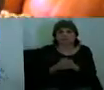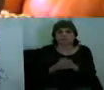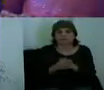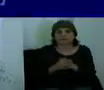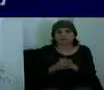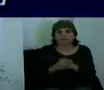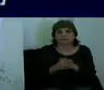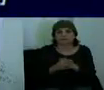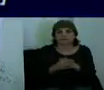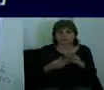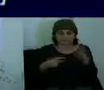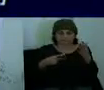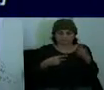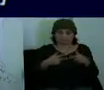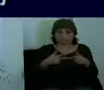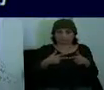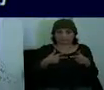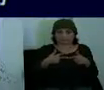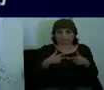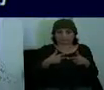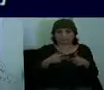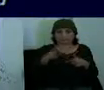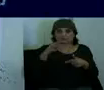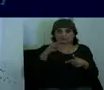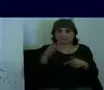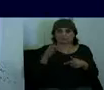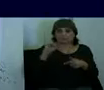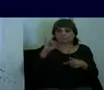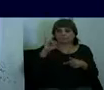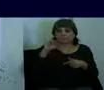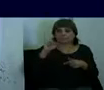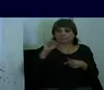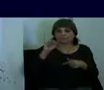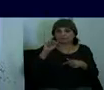The seventh principle is Imani, faith.